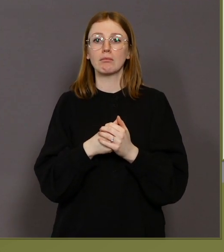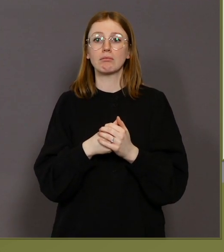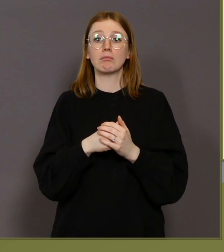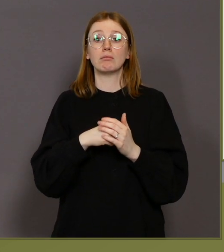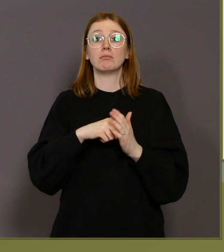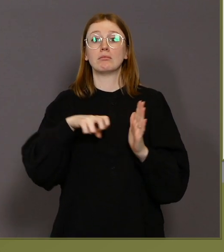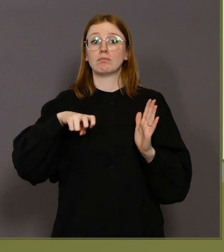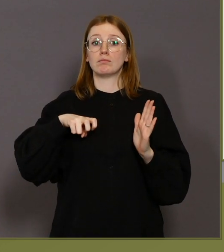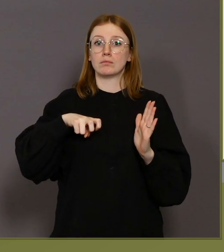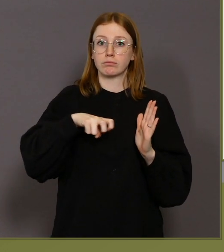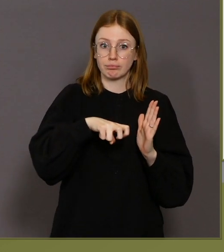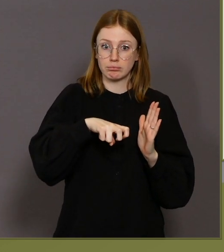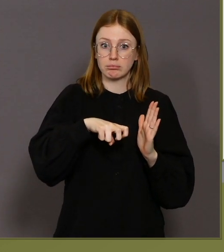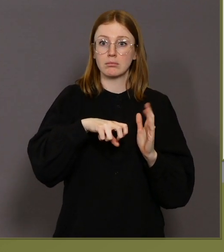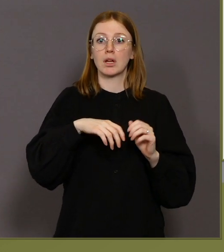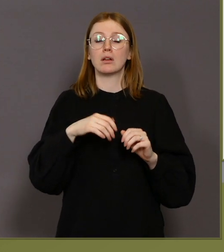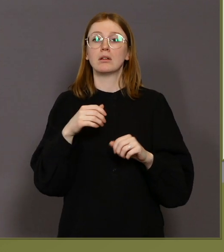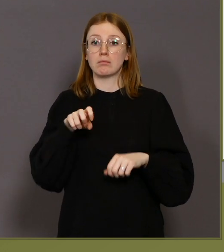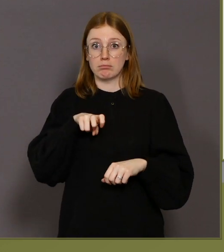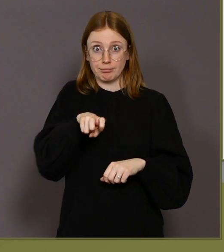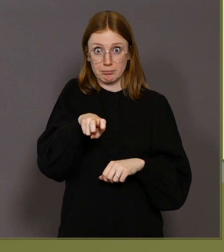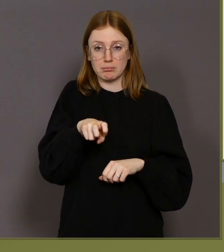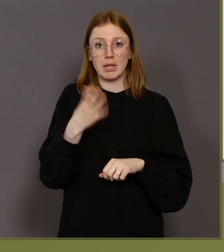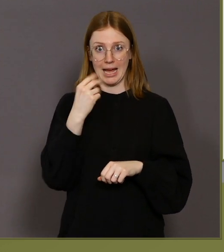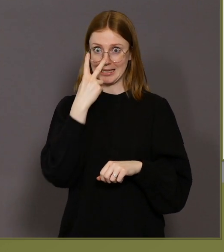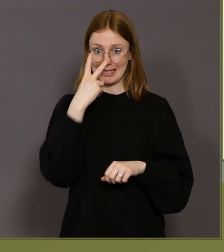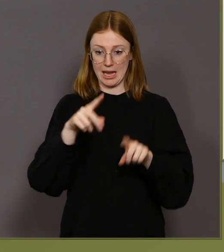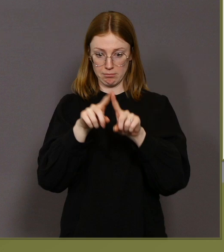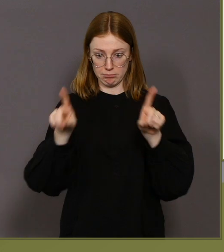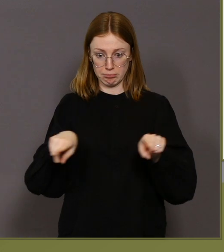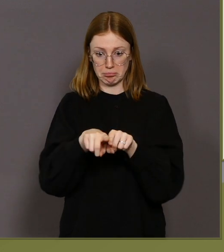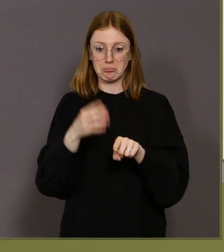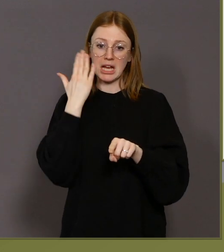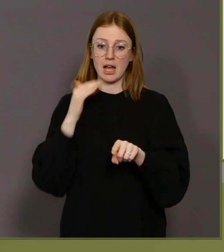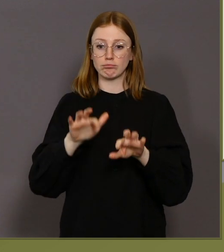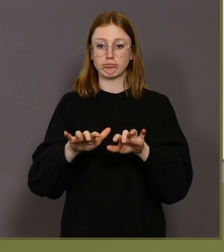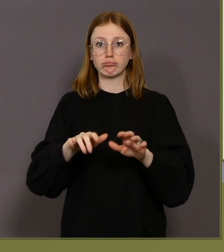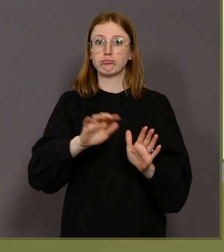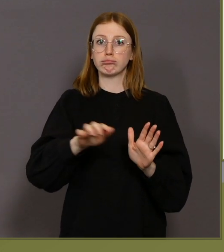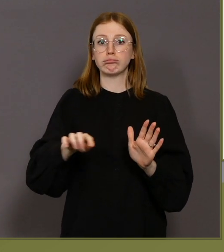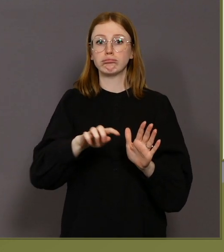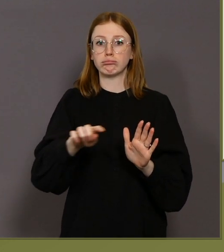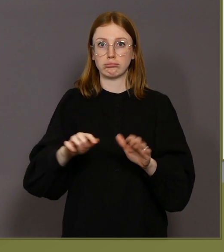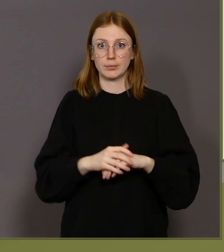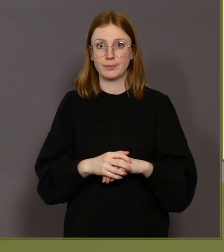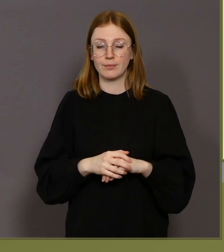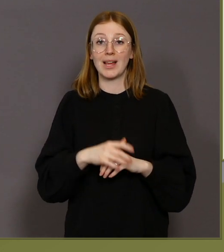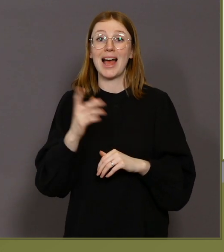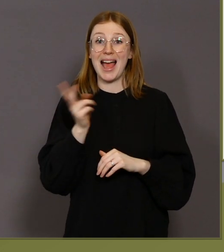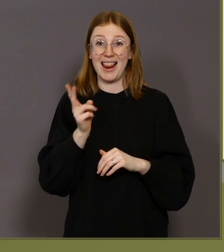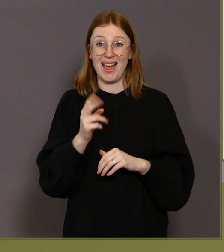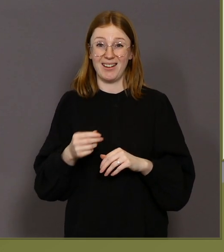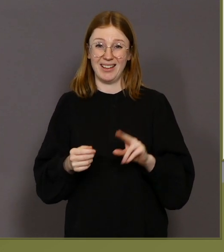to see the monitor and reach out for tapping the touch screen. Or they come from the